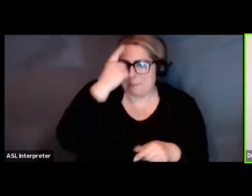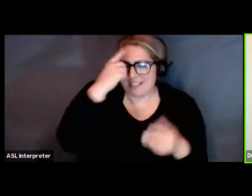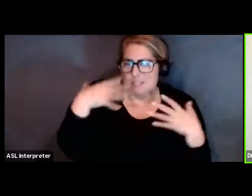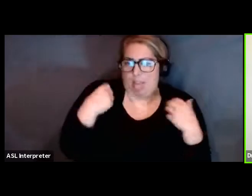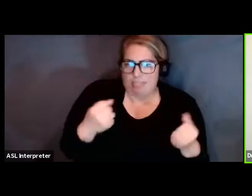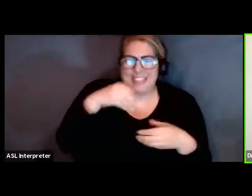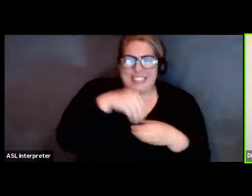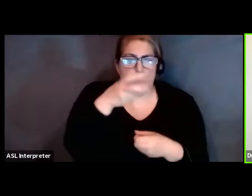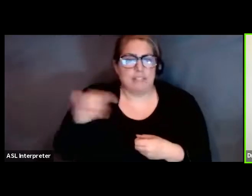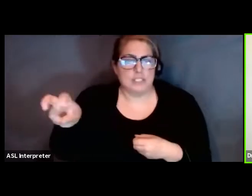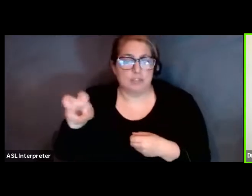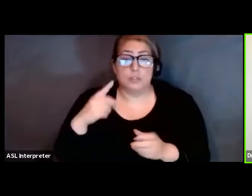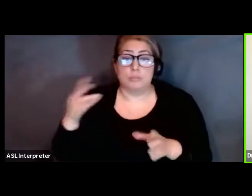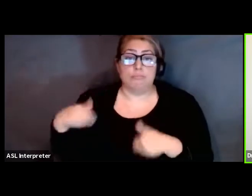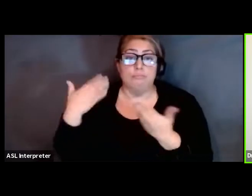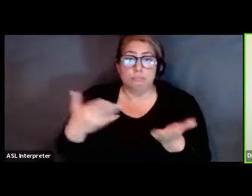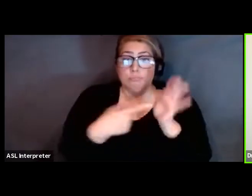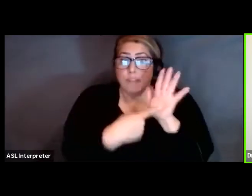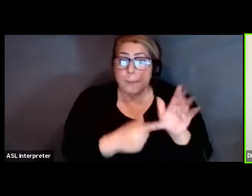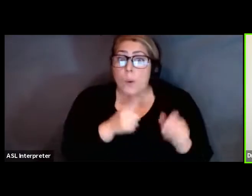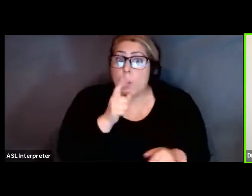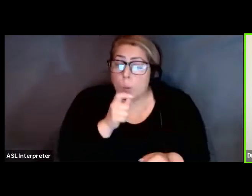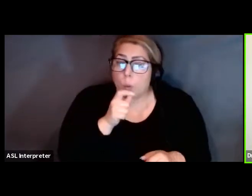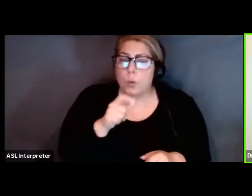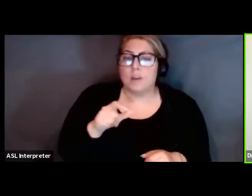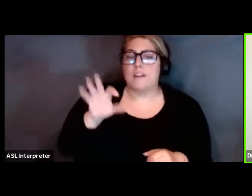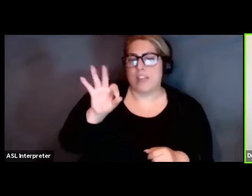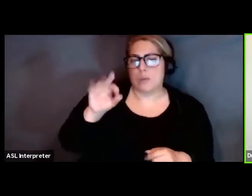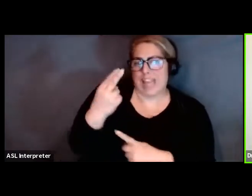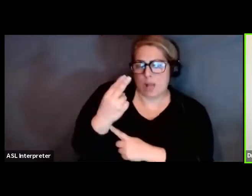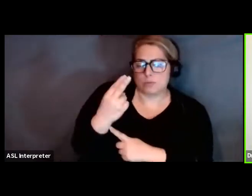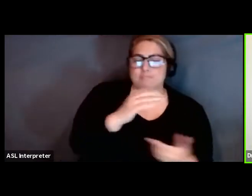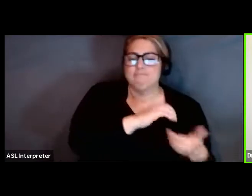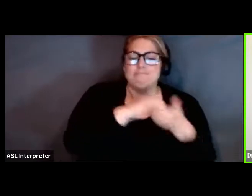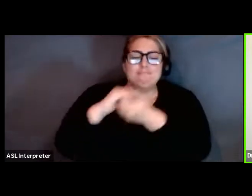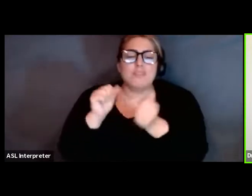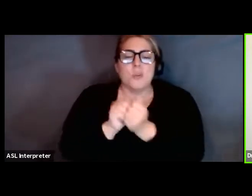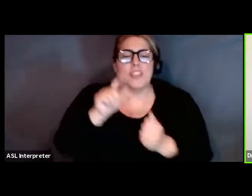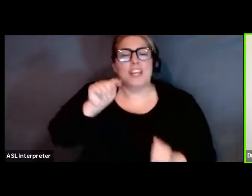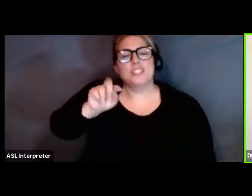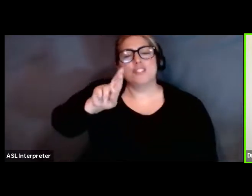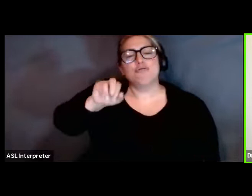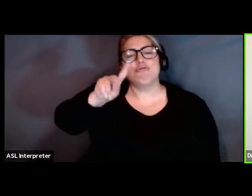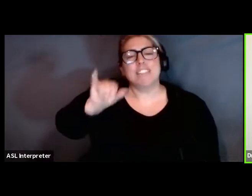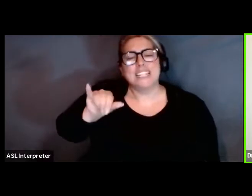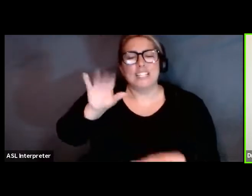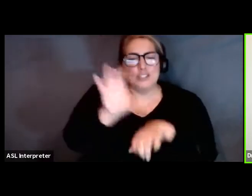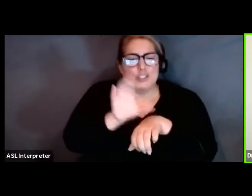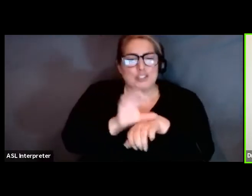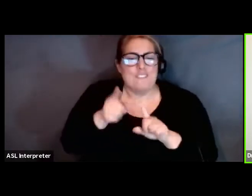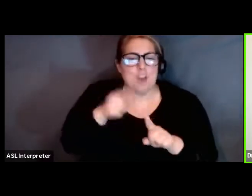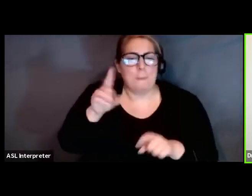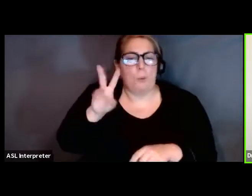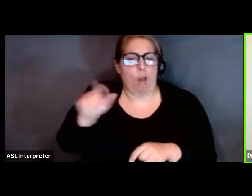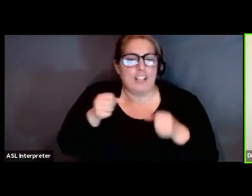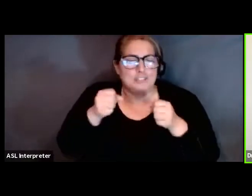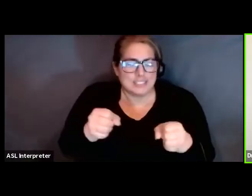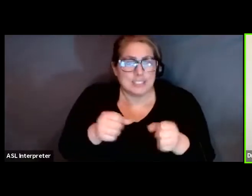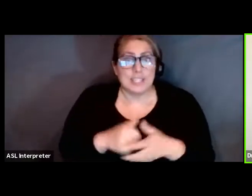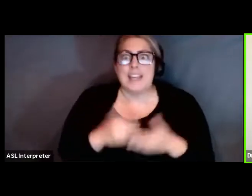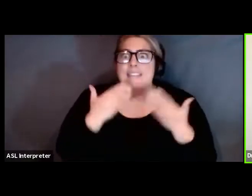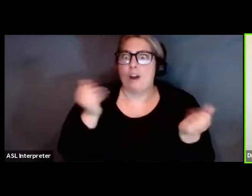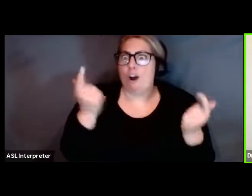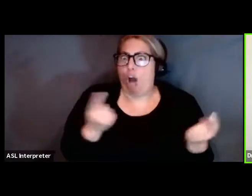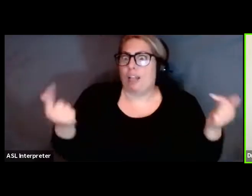Transition, presented by Fountain House in partnership with Trinity Church Wall Street. I especially want to thank you for joining us given this terrible weather.